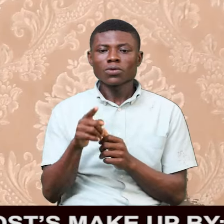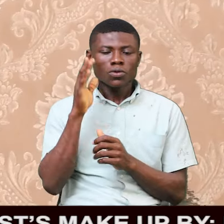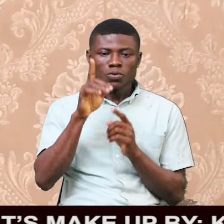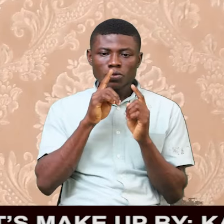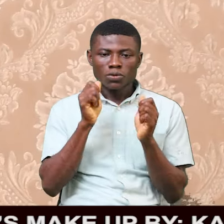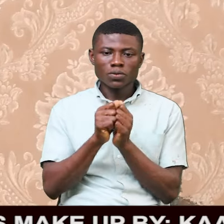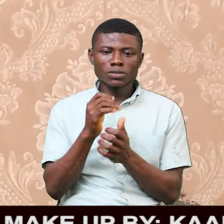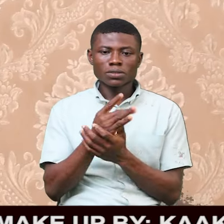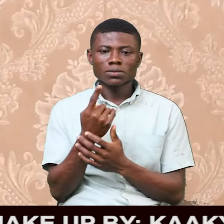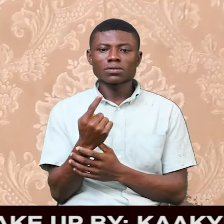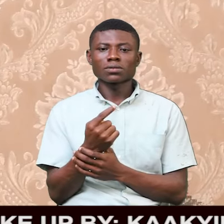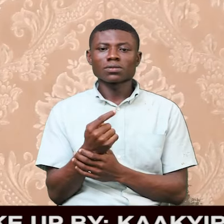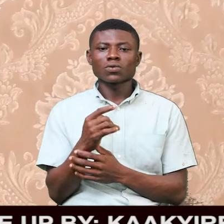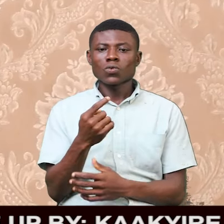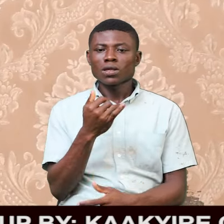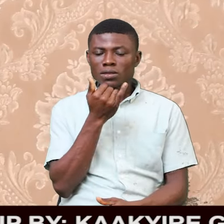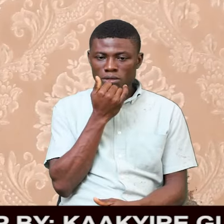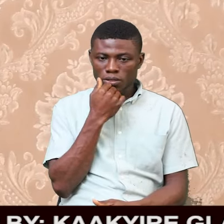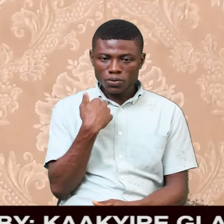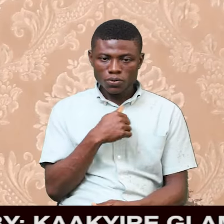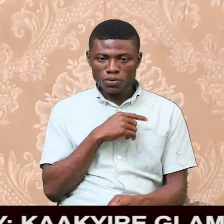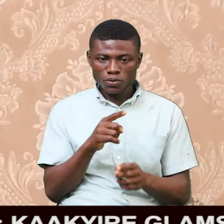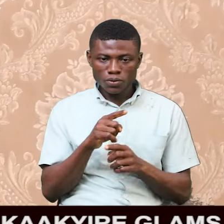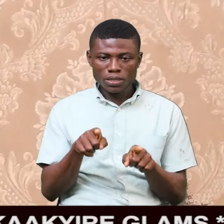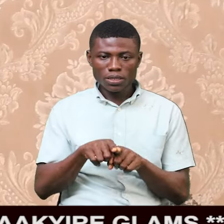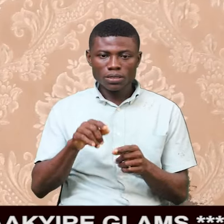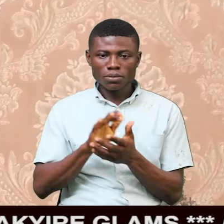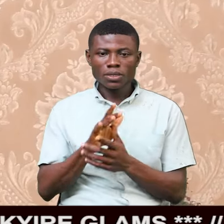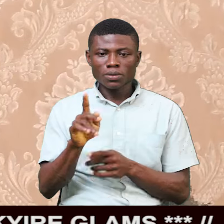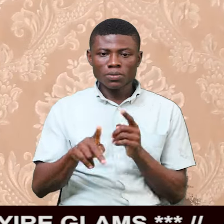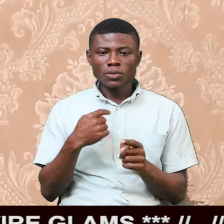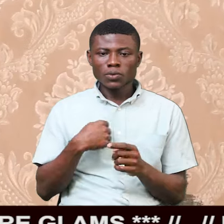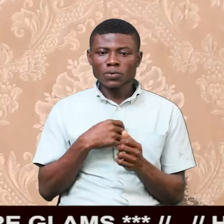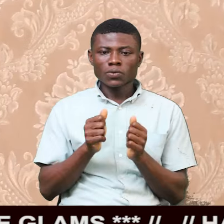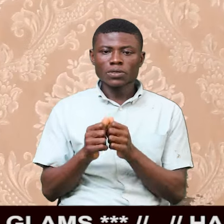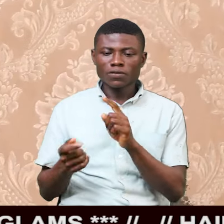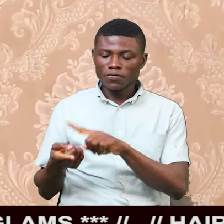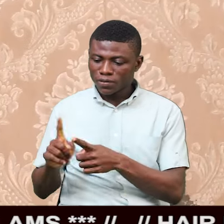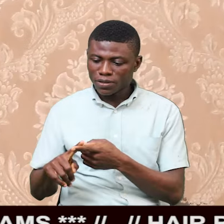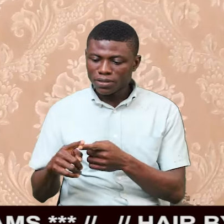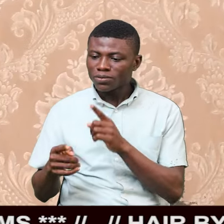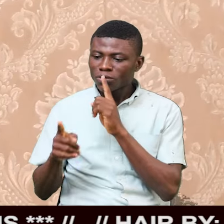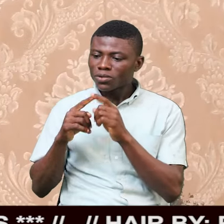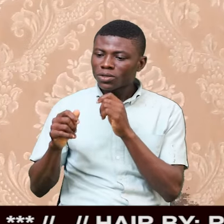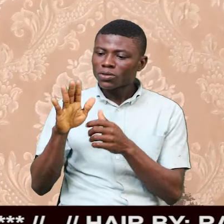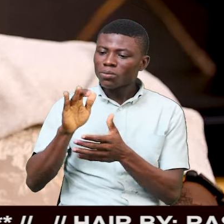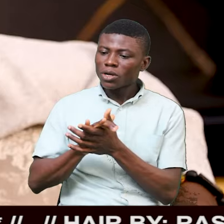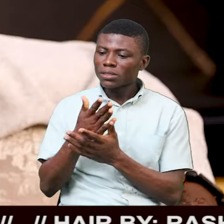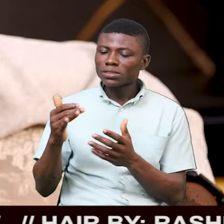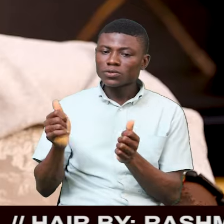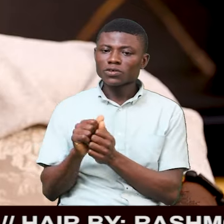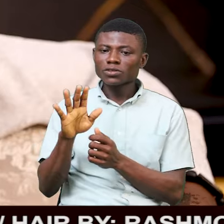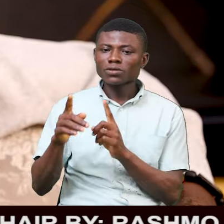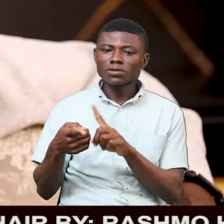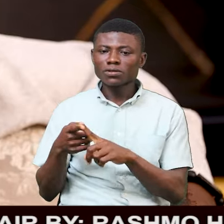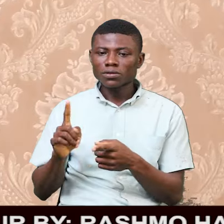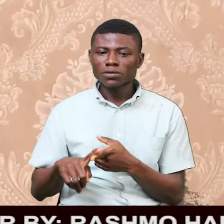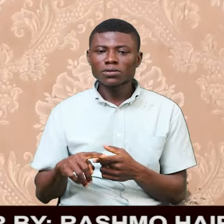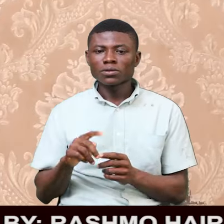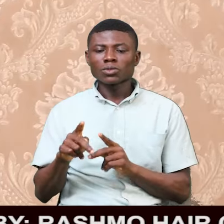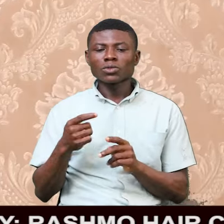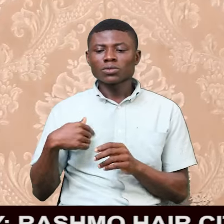bekasa one of the mistakes aye se aware for ne se ye ne ye nam for no mo e kai aware sem especially ye